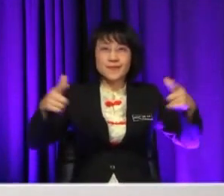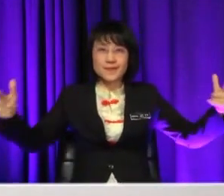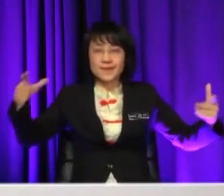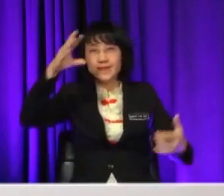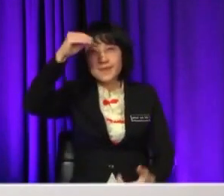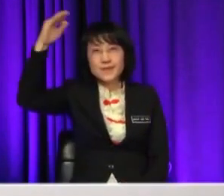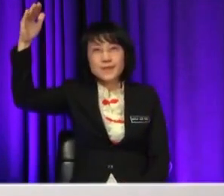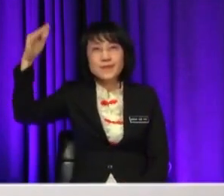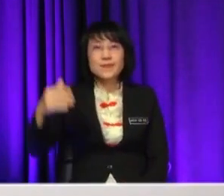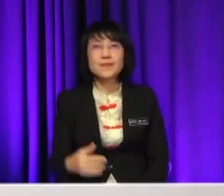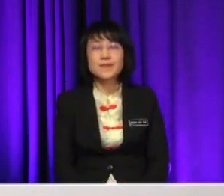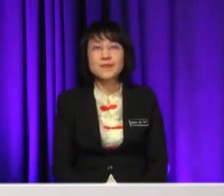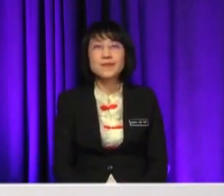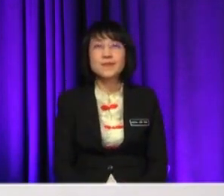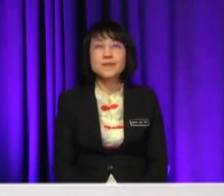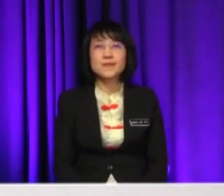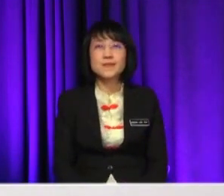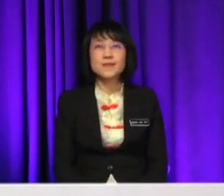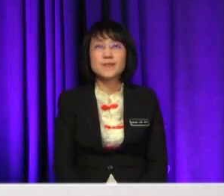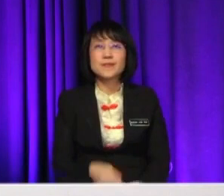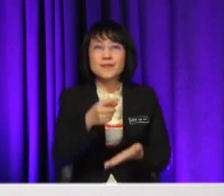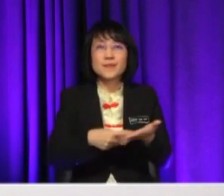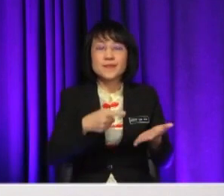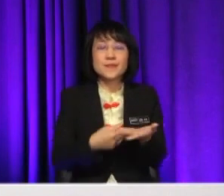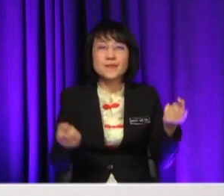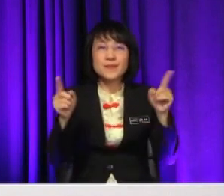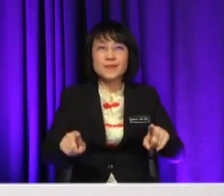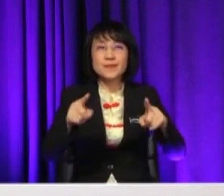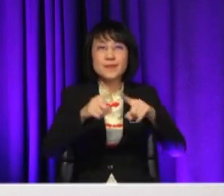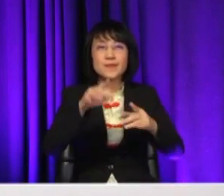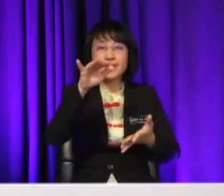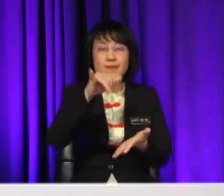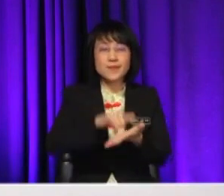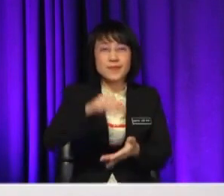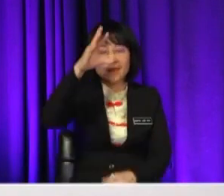you think anything would have happened to that man to make him large and clumsy?